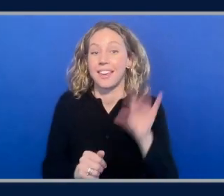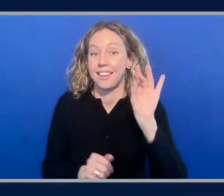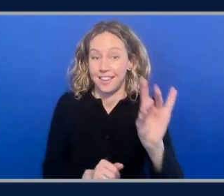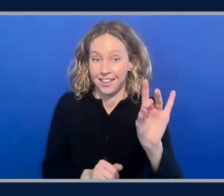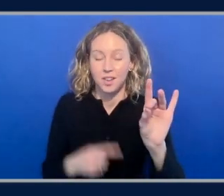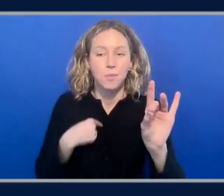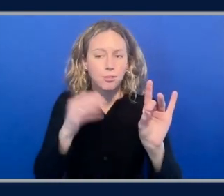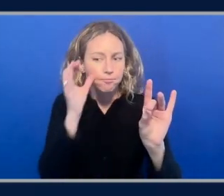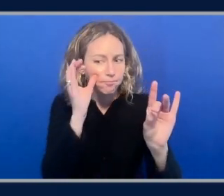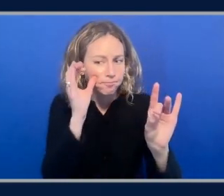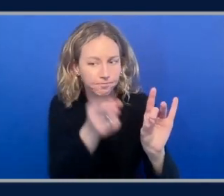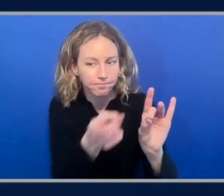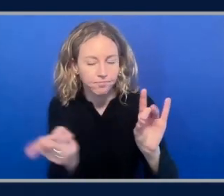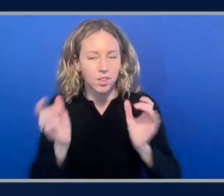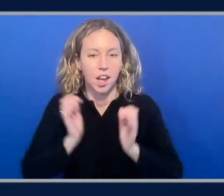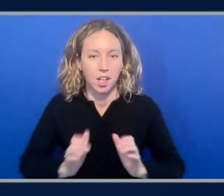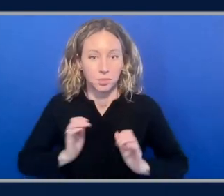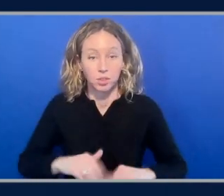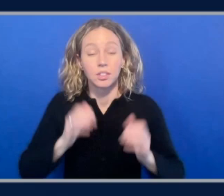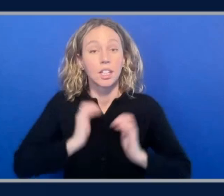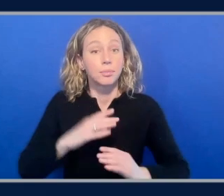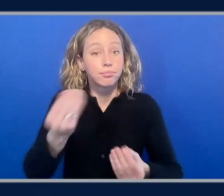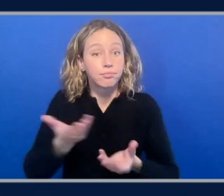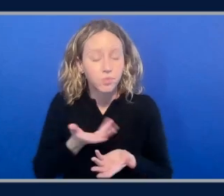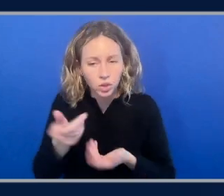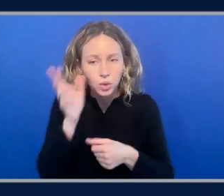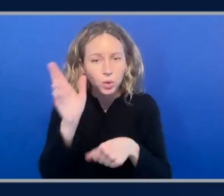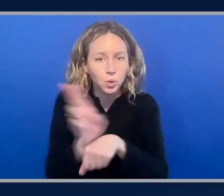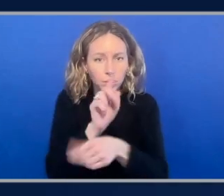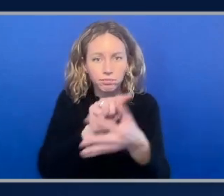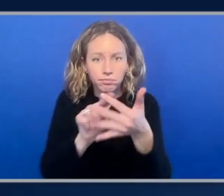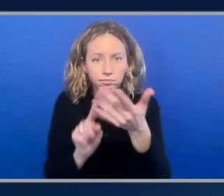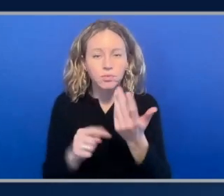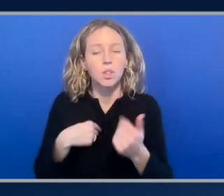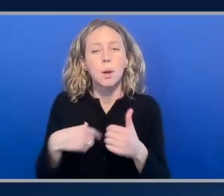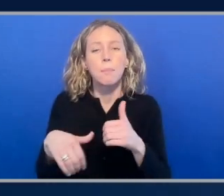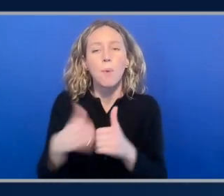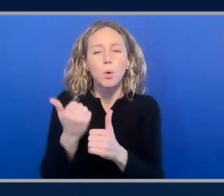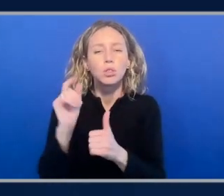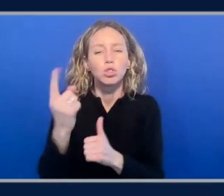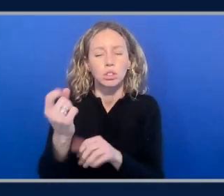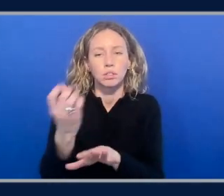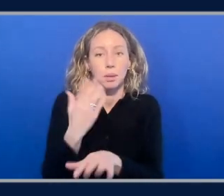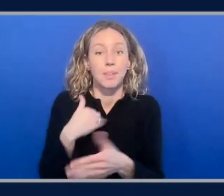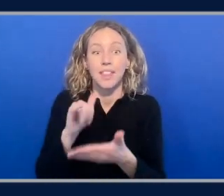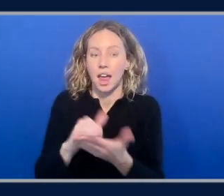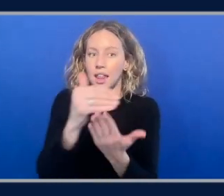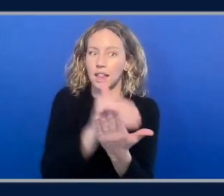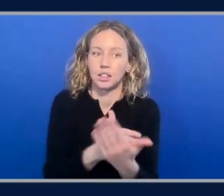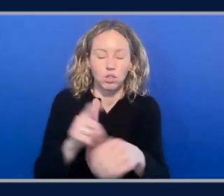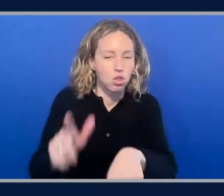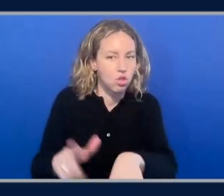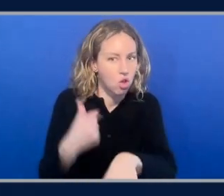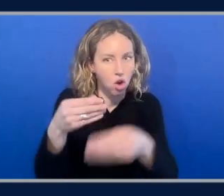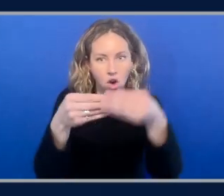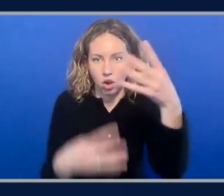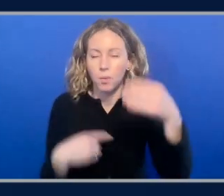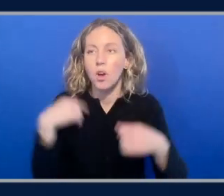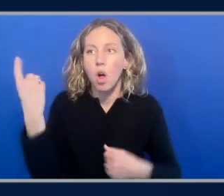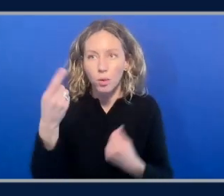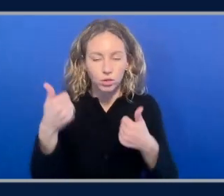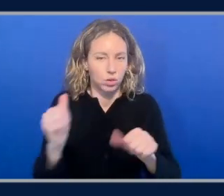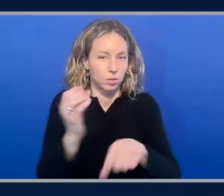to our customers. Customers saying, "Hey, we're using these. These are the ones that we're most interested in." But the list is long, and something that we always strive to improve and make